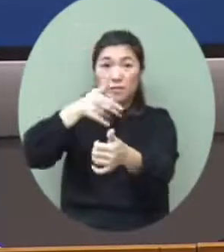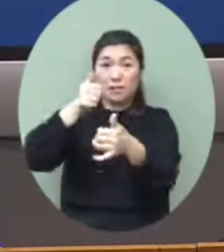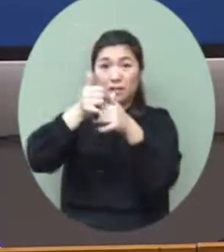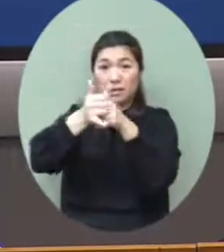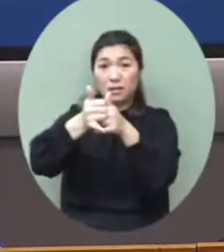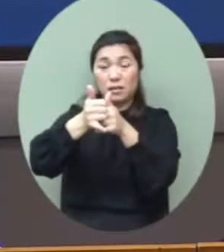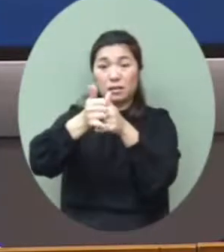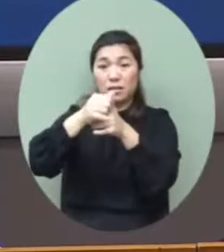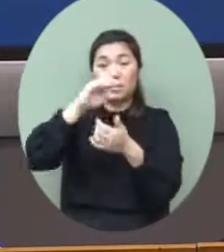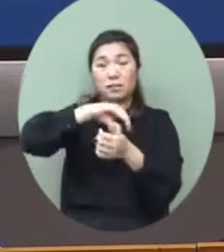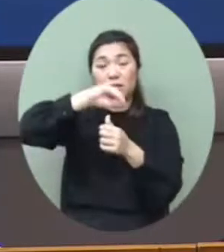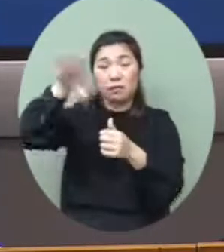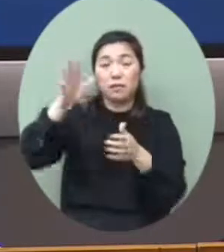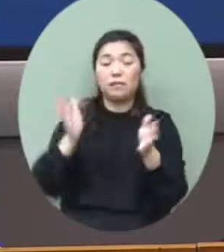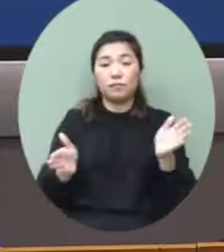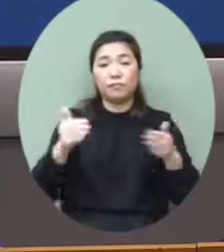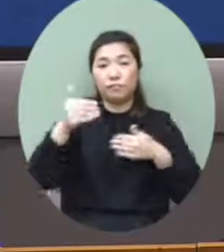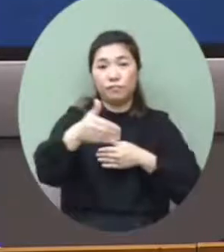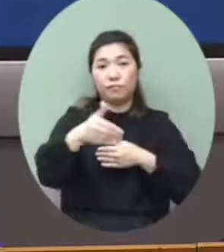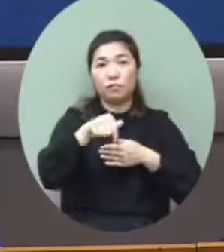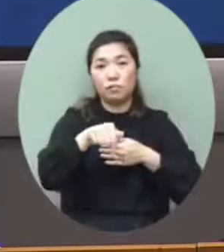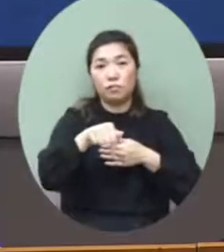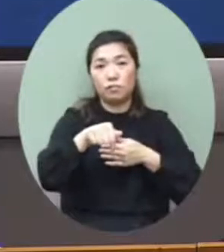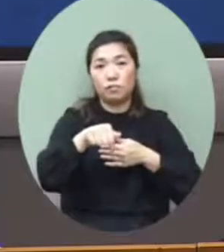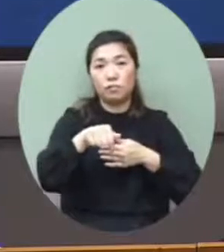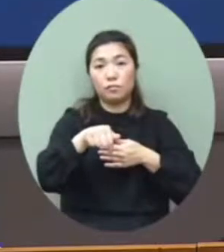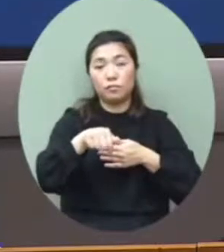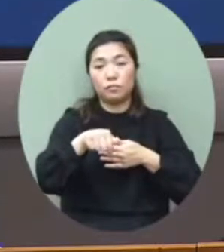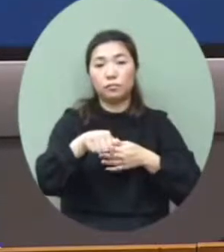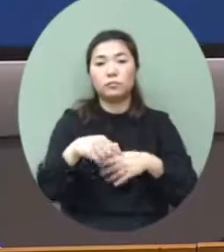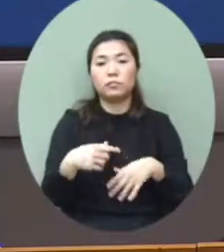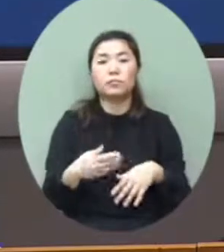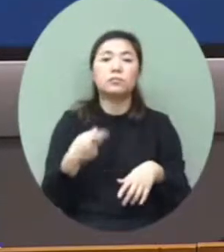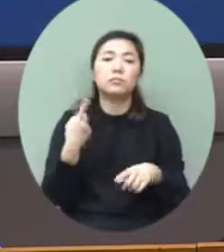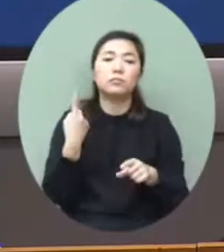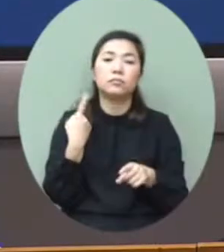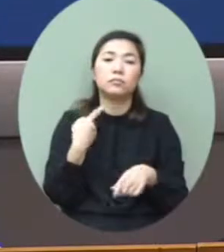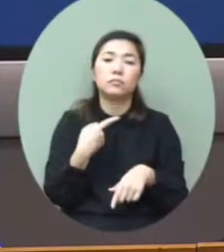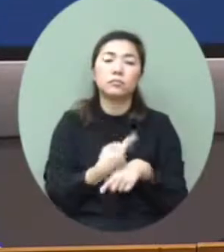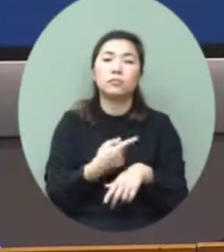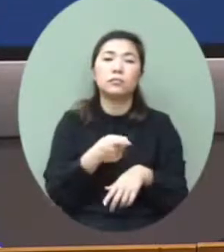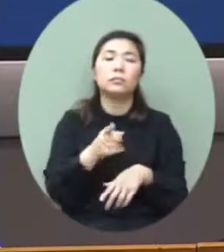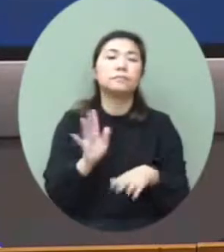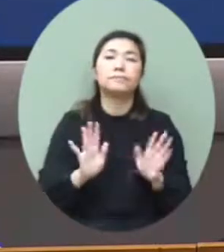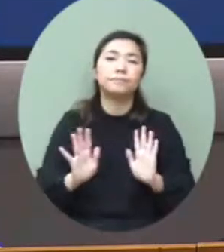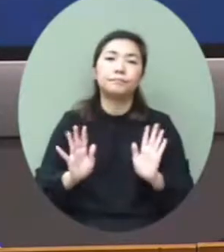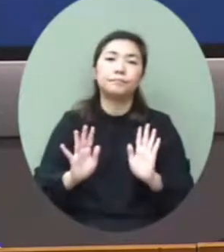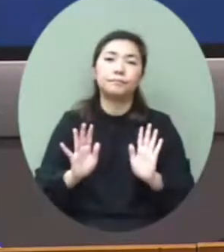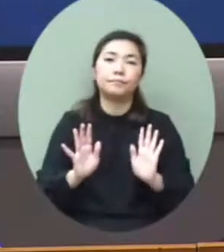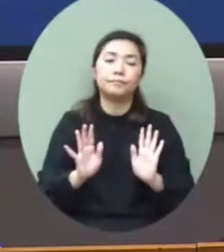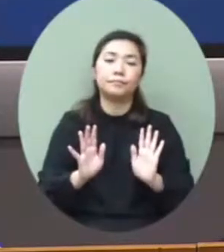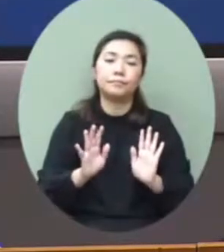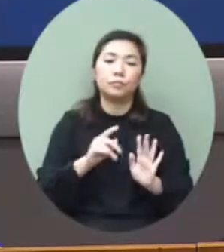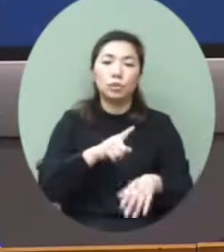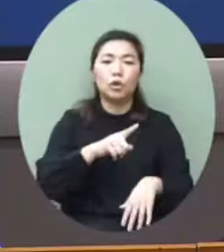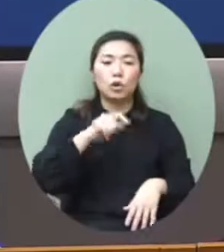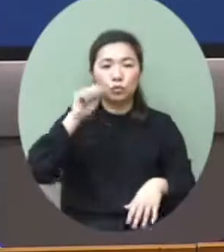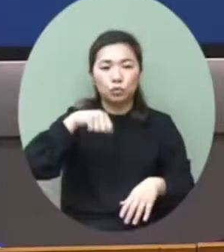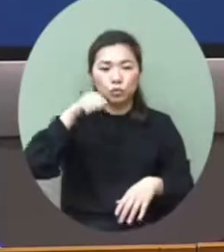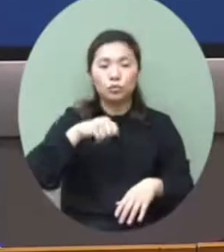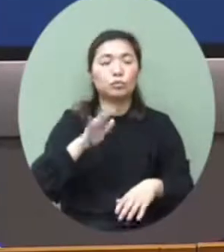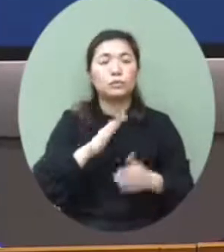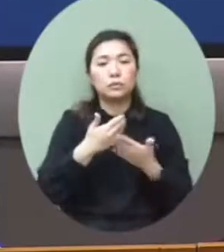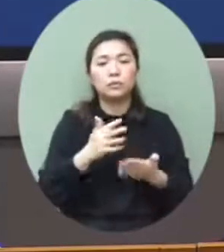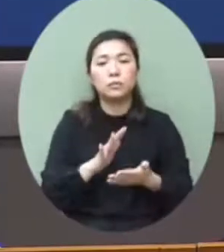You said that those who tested positive through RAT were wary of being sent to